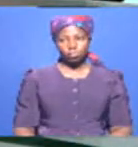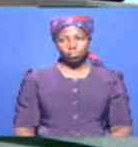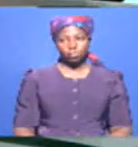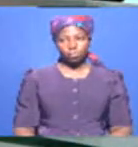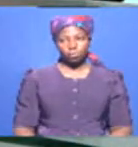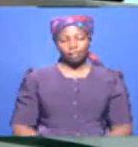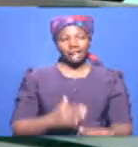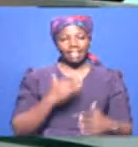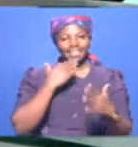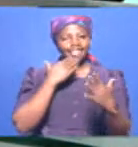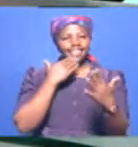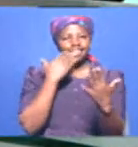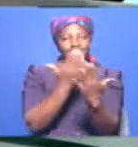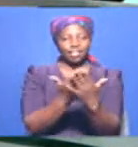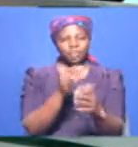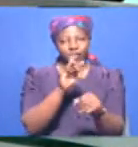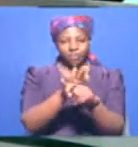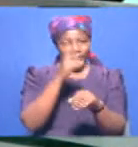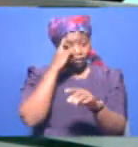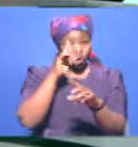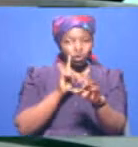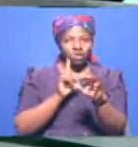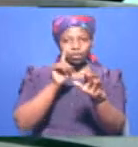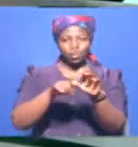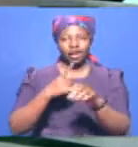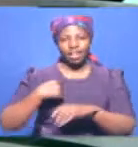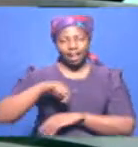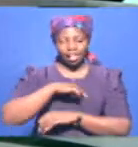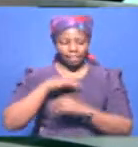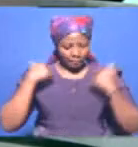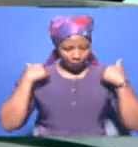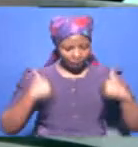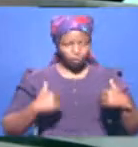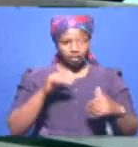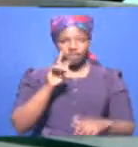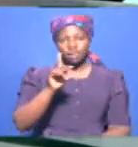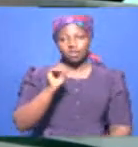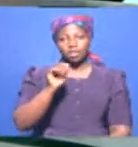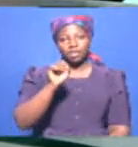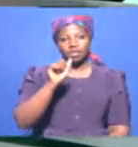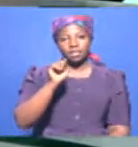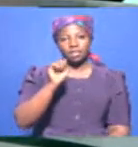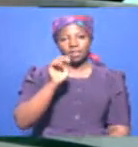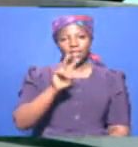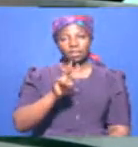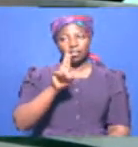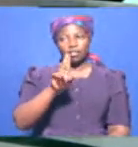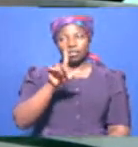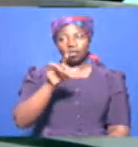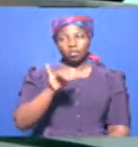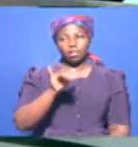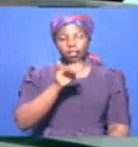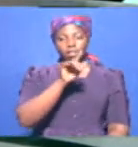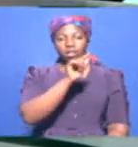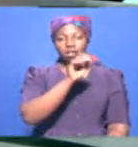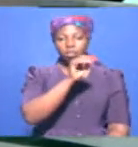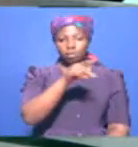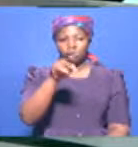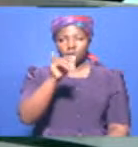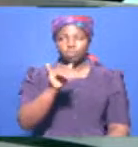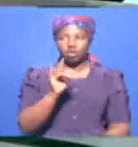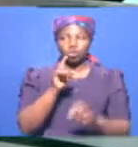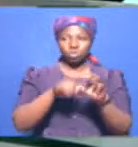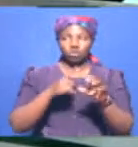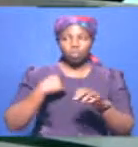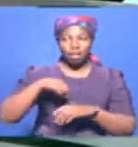Thank you so much for joining us. I am Catherine Kasavuli. Well, Topi Liambila will not be joining us on the sports today. He is